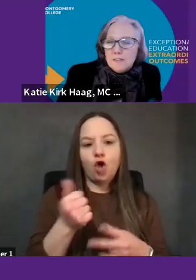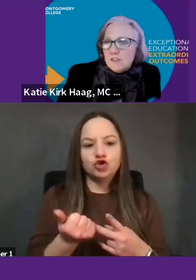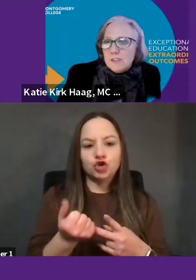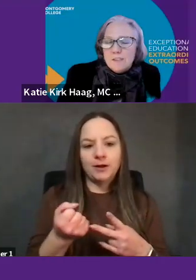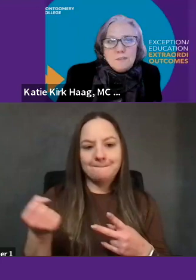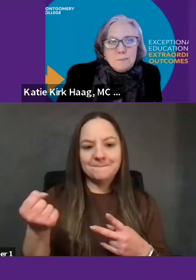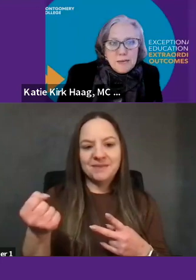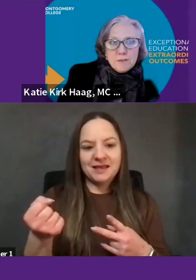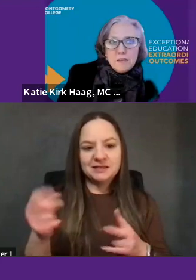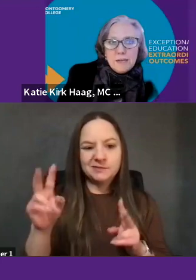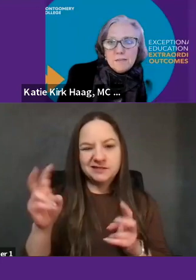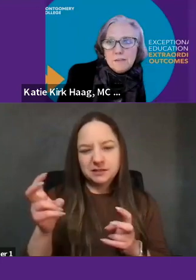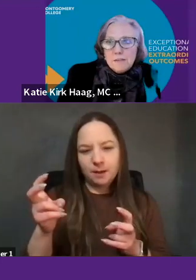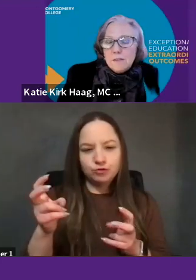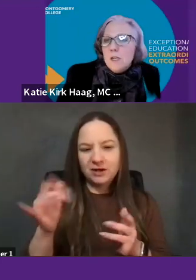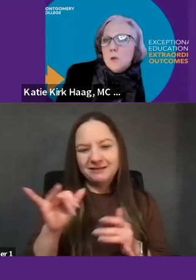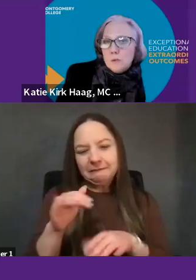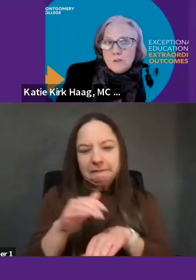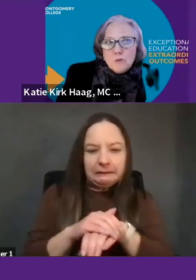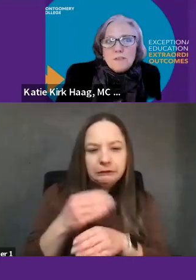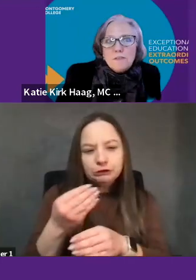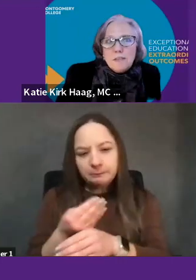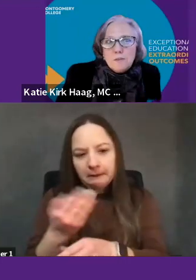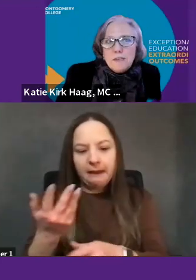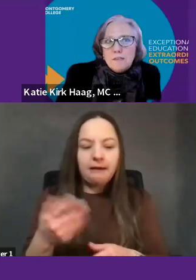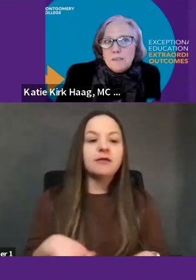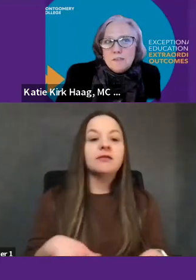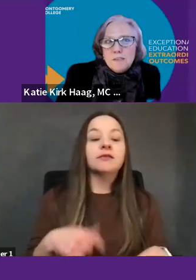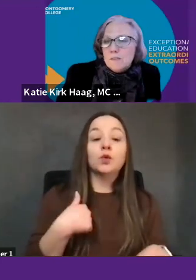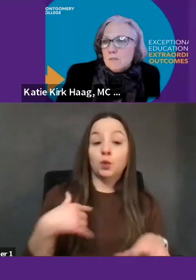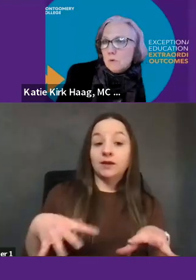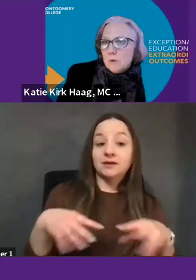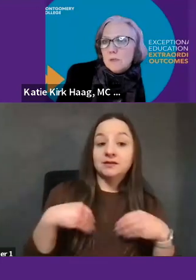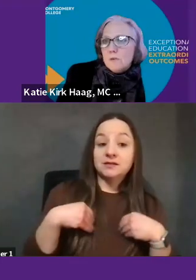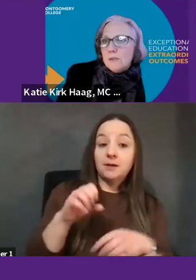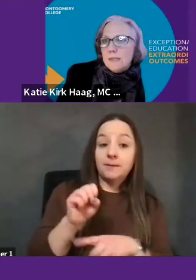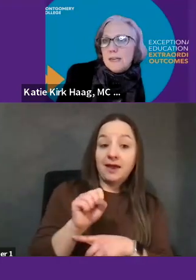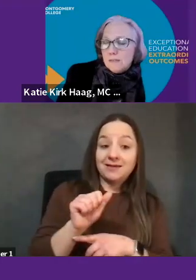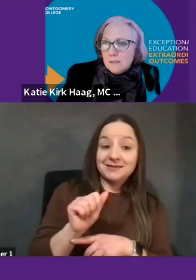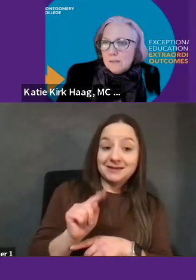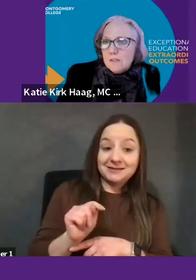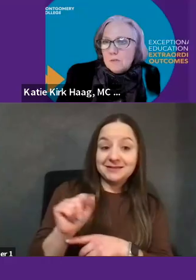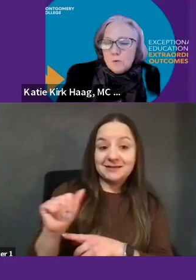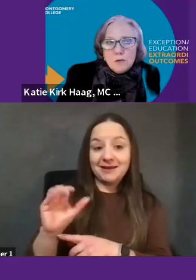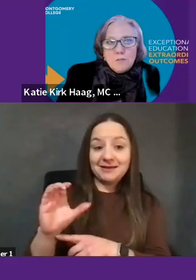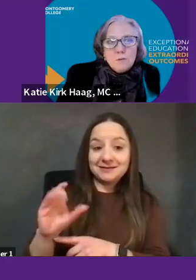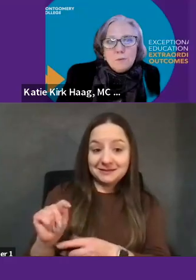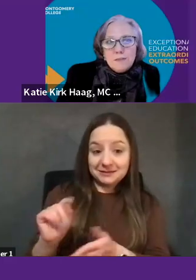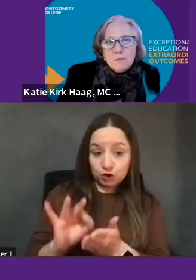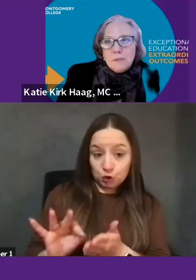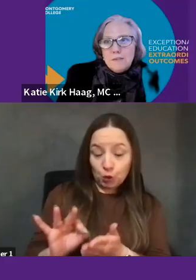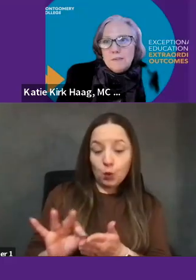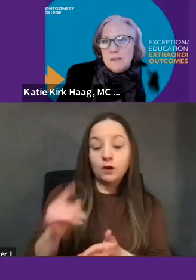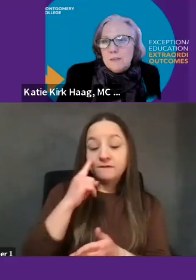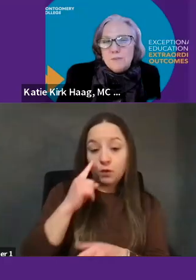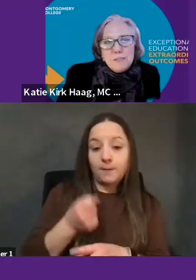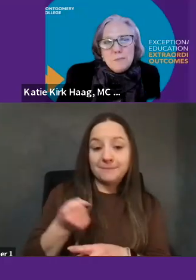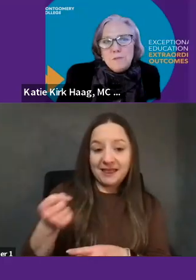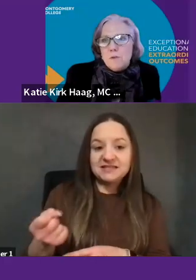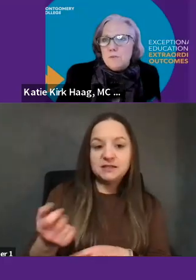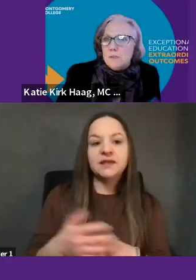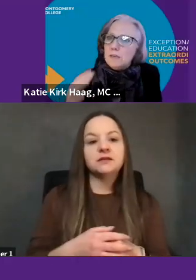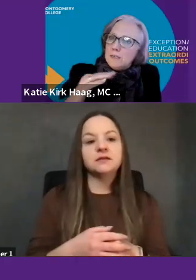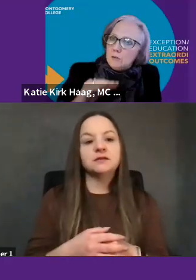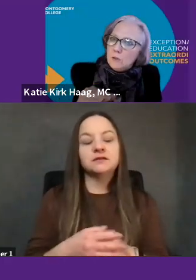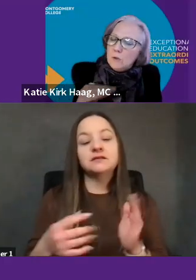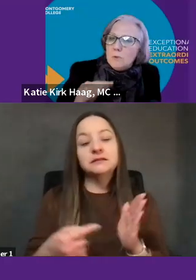in English and in some math classes. We do accept an SAT score or an ACT score for placement. Sometimes